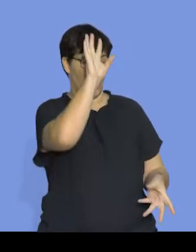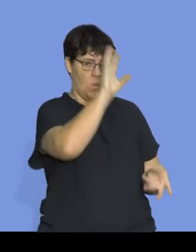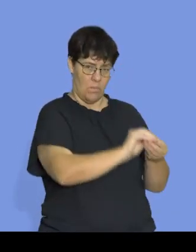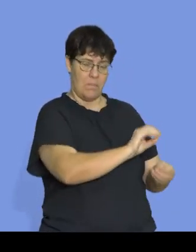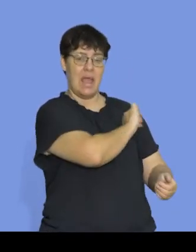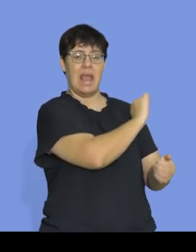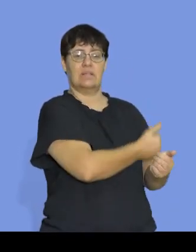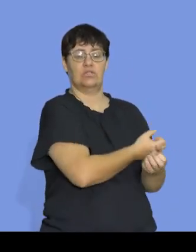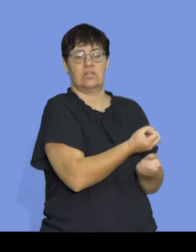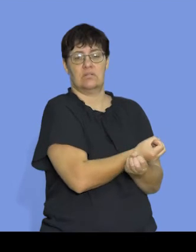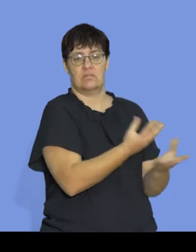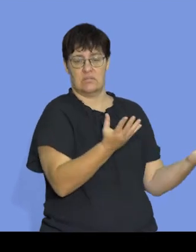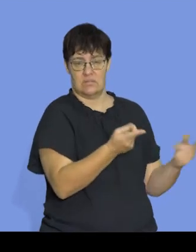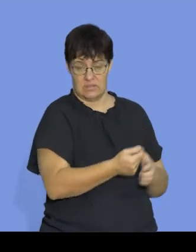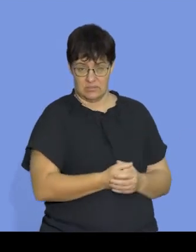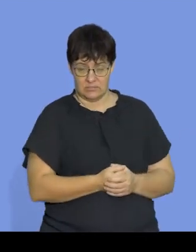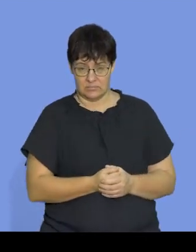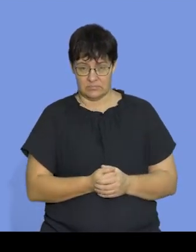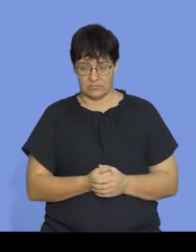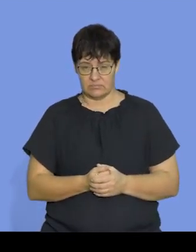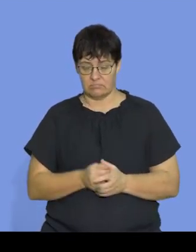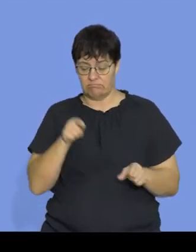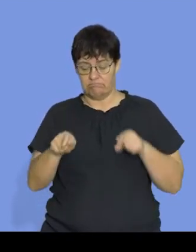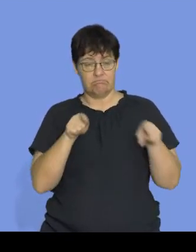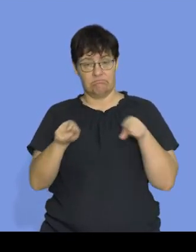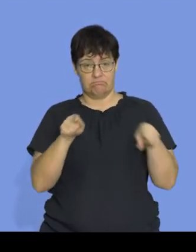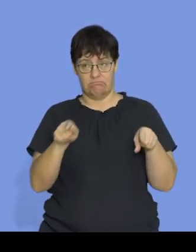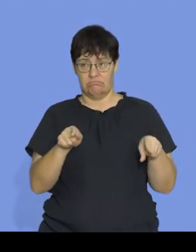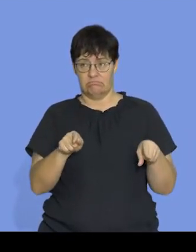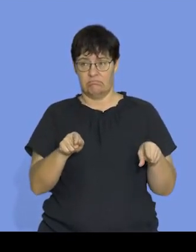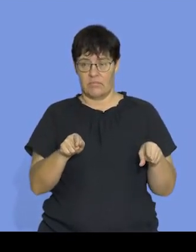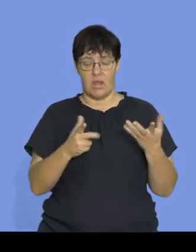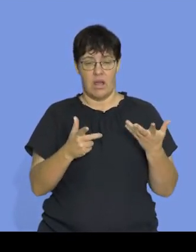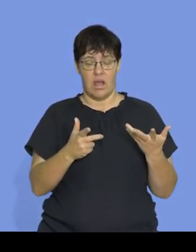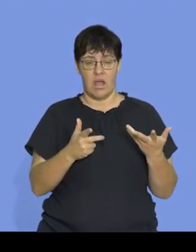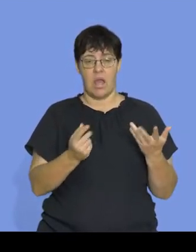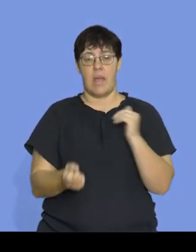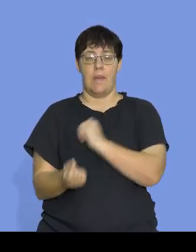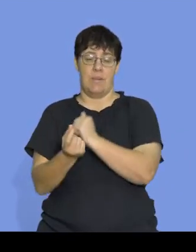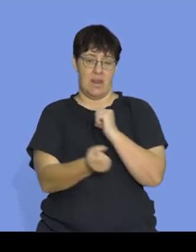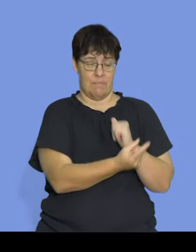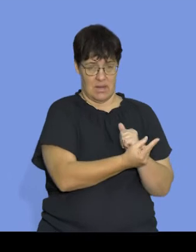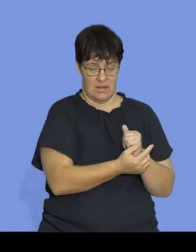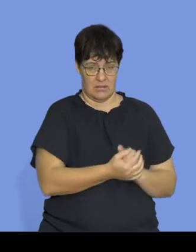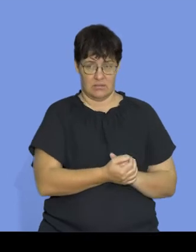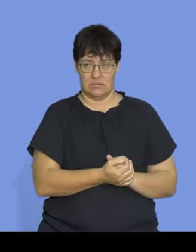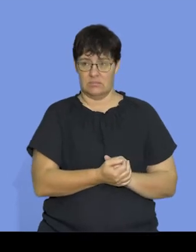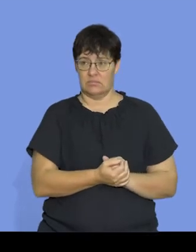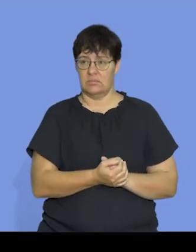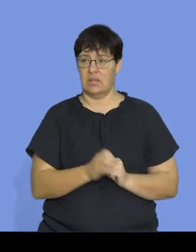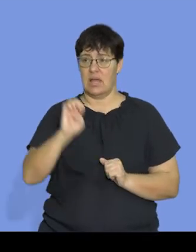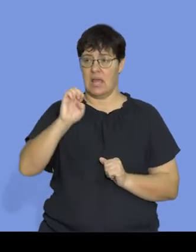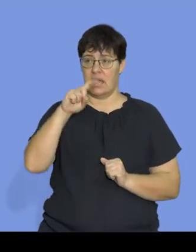when bonds are broken. So we'll look at the two types of reactions, which is, your exothermic